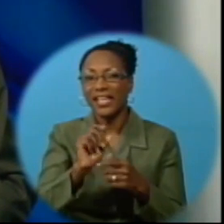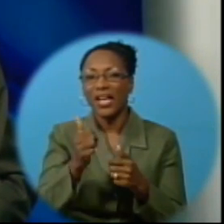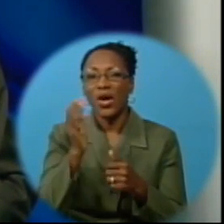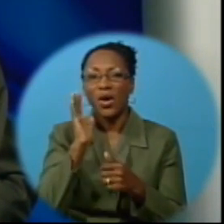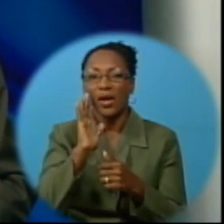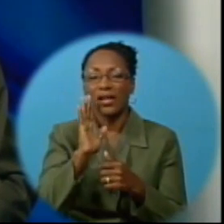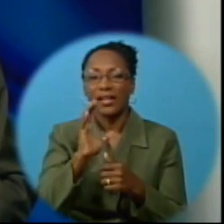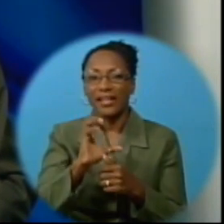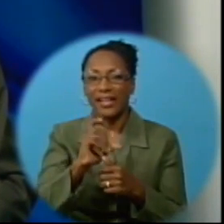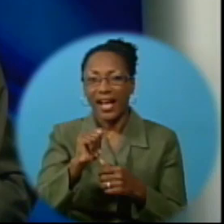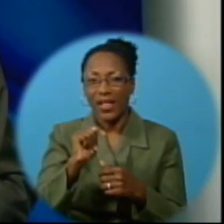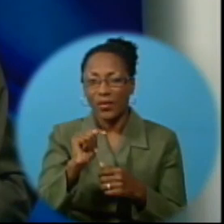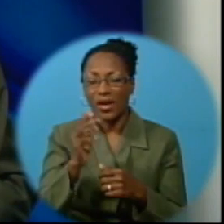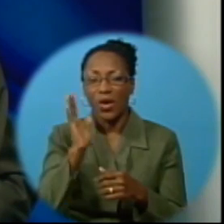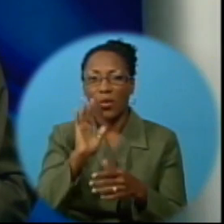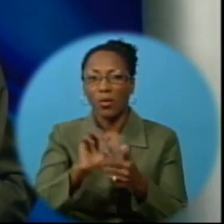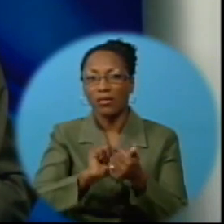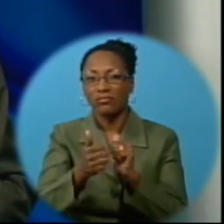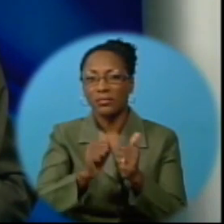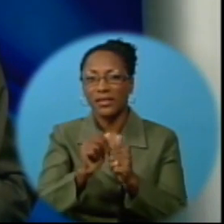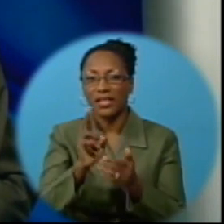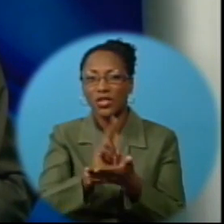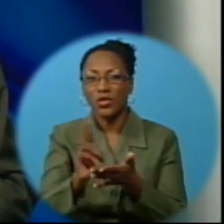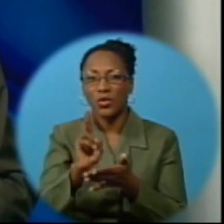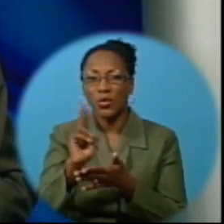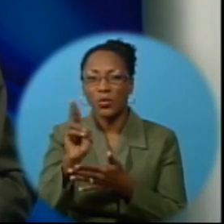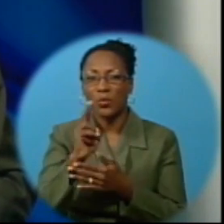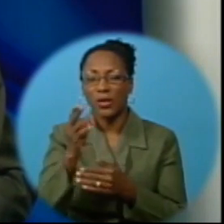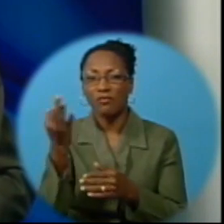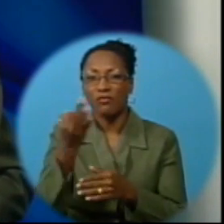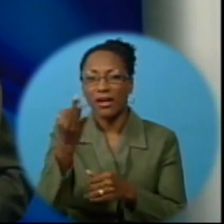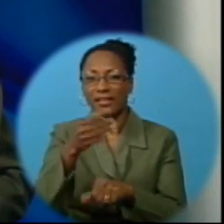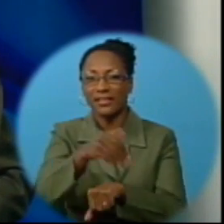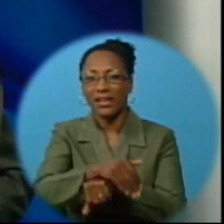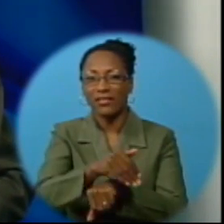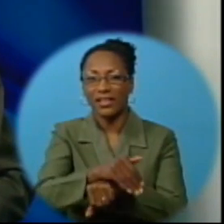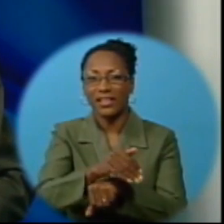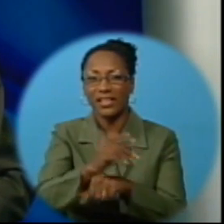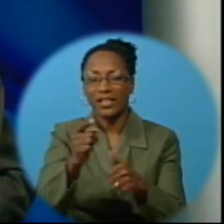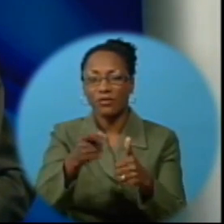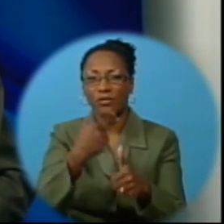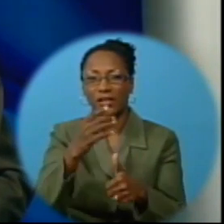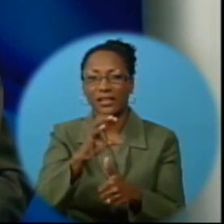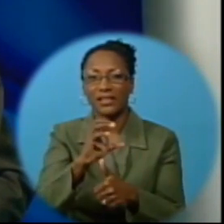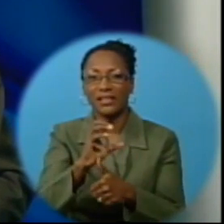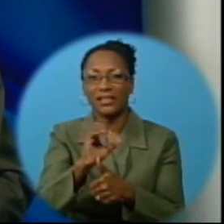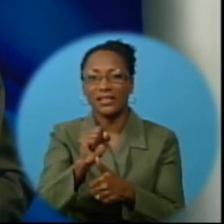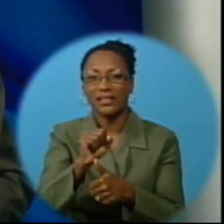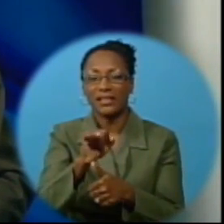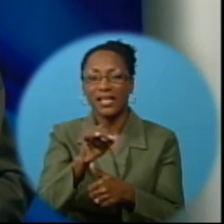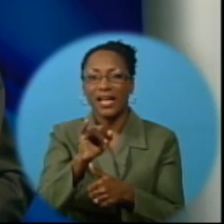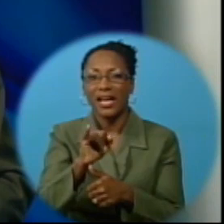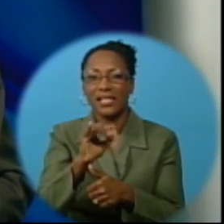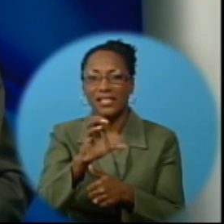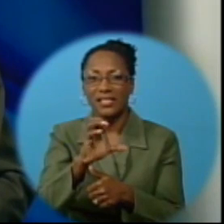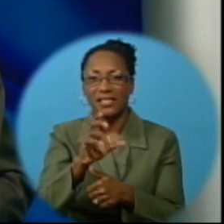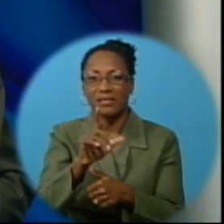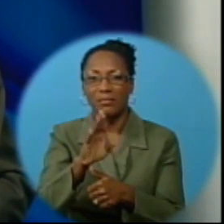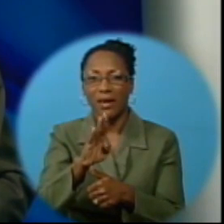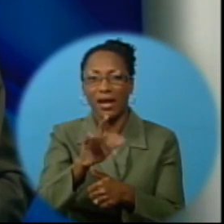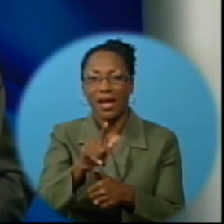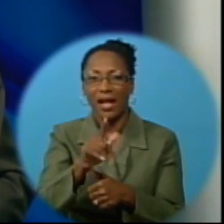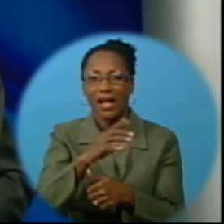UE in the second semifinal at Kensington on Friday, 7pm. The first semifinal, ICBL Empire versus CGI Maple,